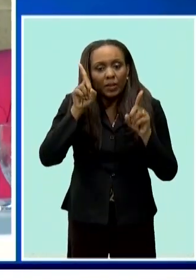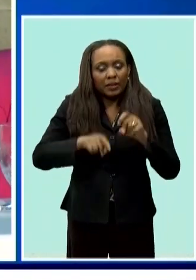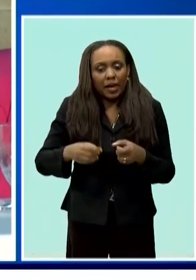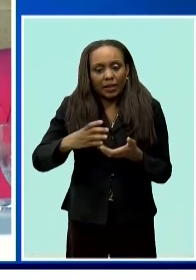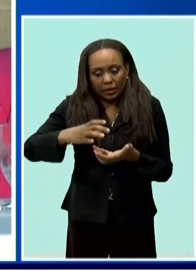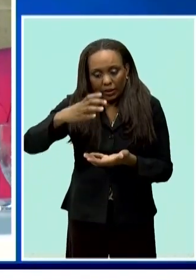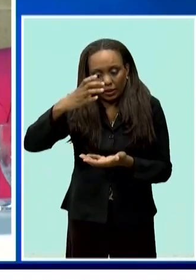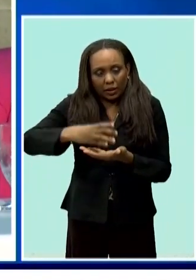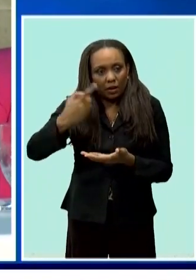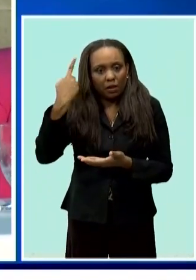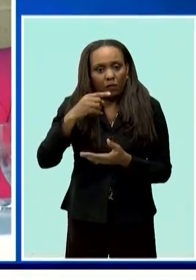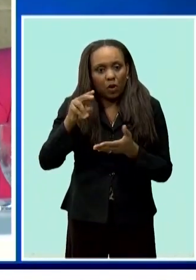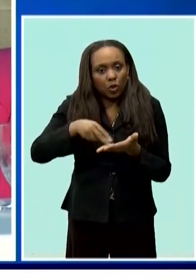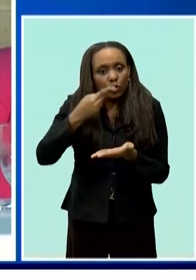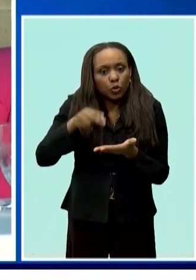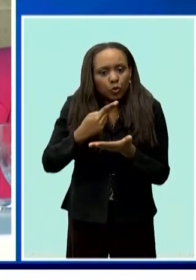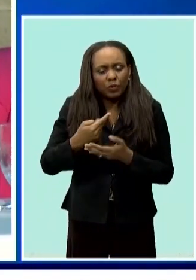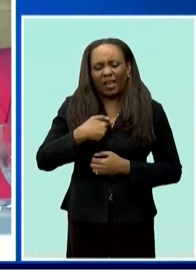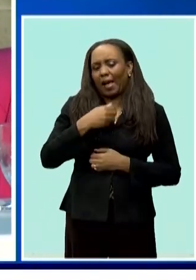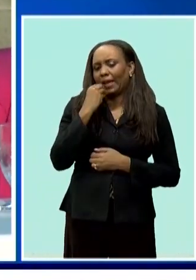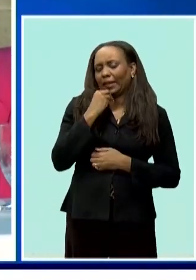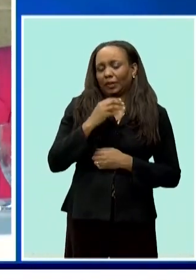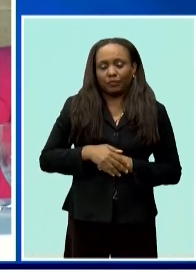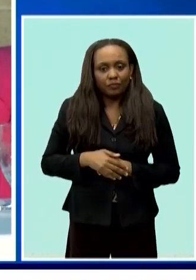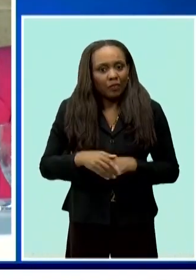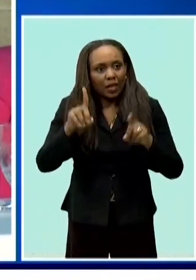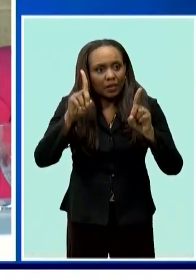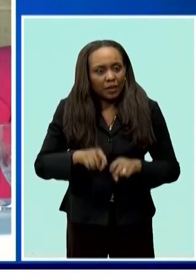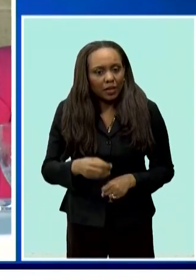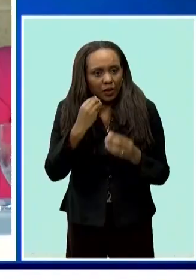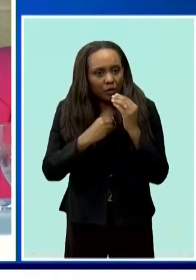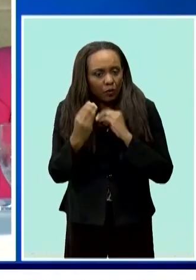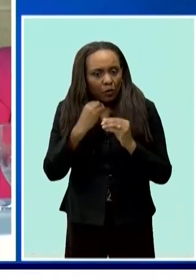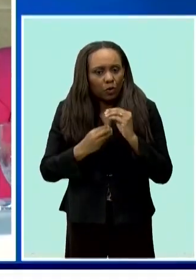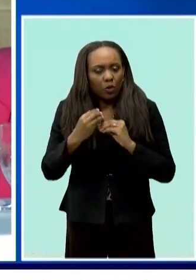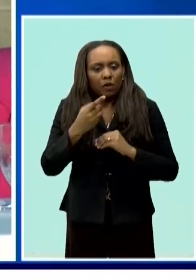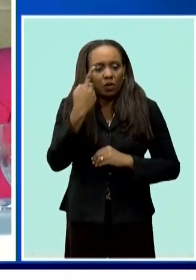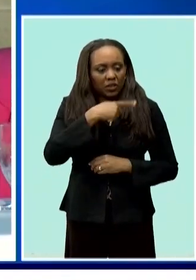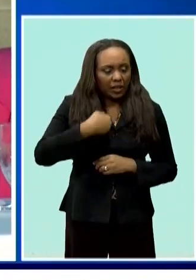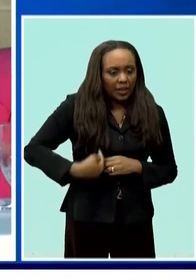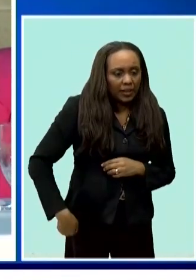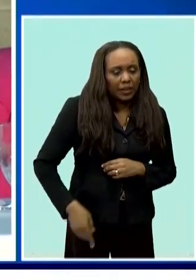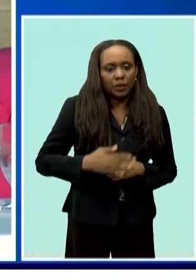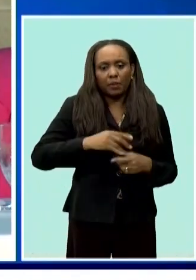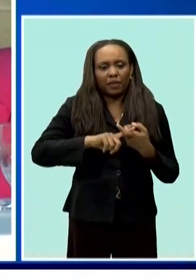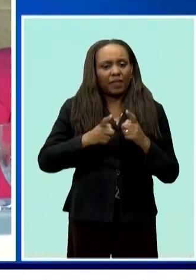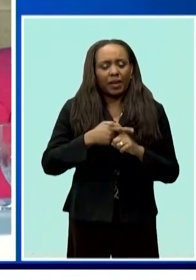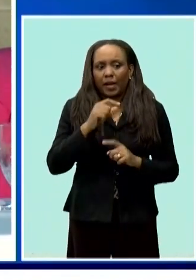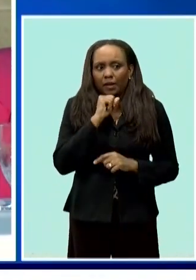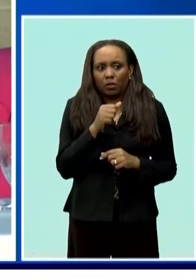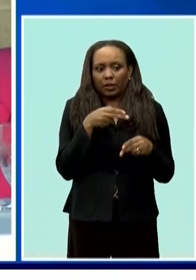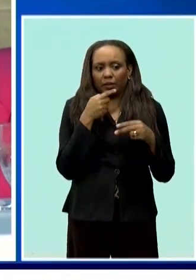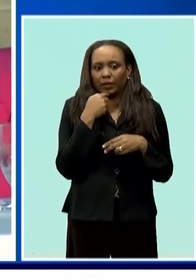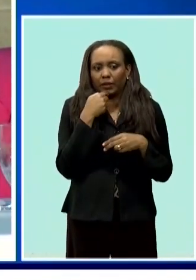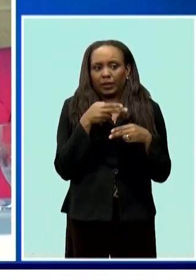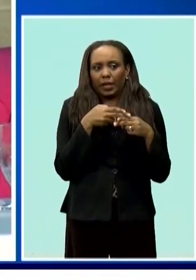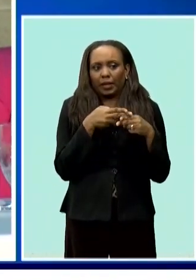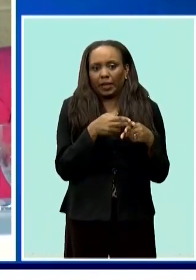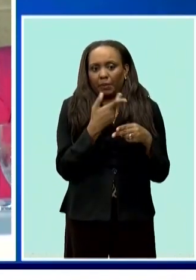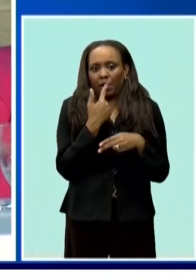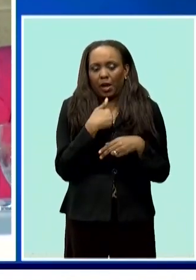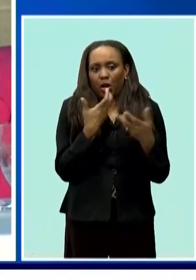ban. There's not a case where you can't get a container that you're looking for. It is here. And I've seen and